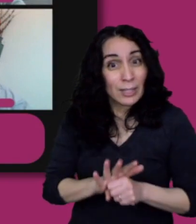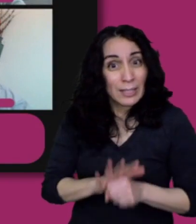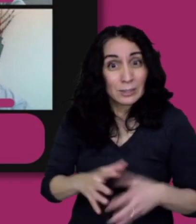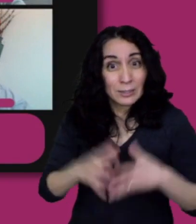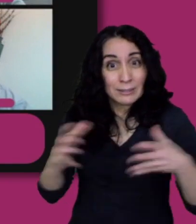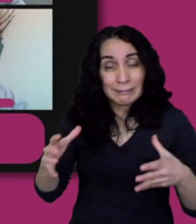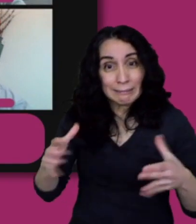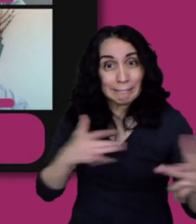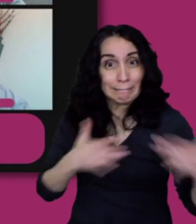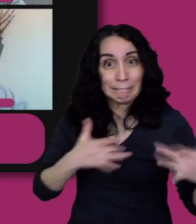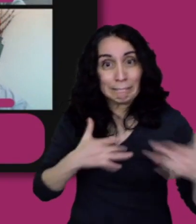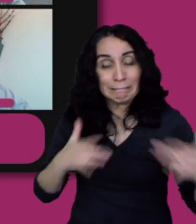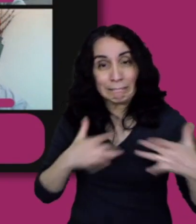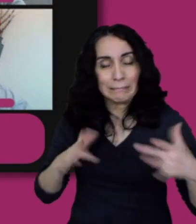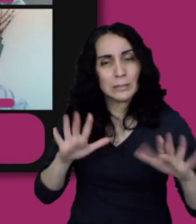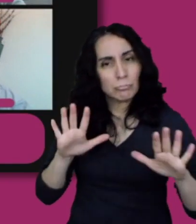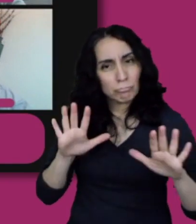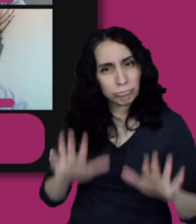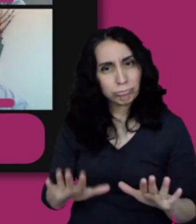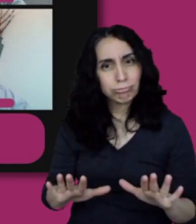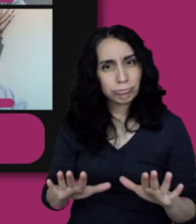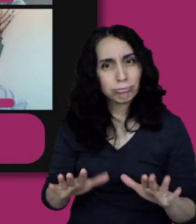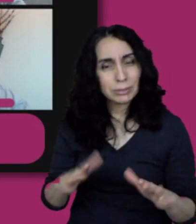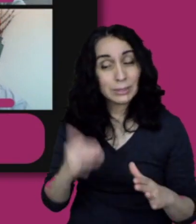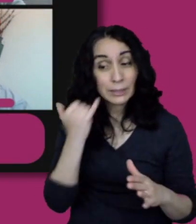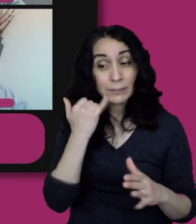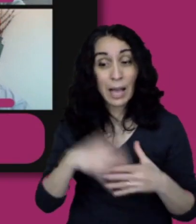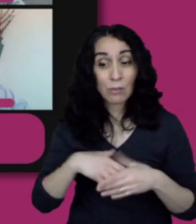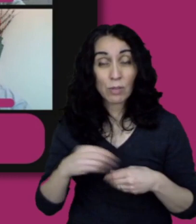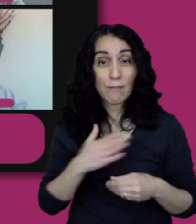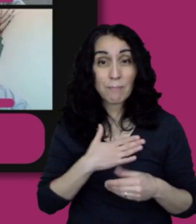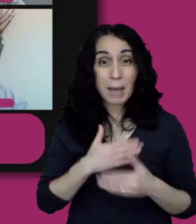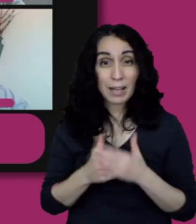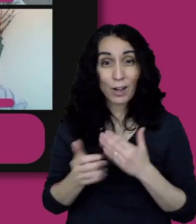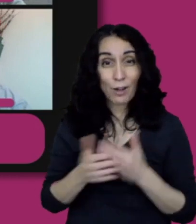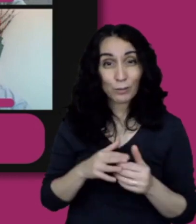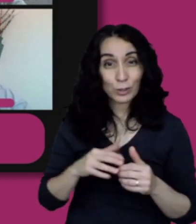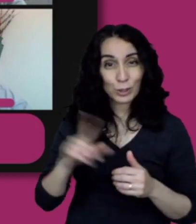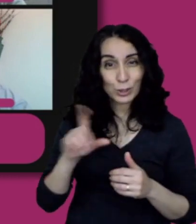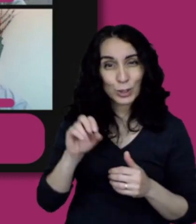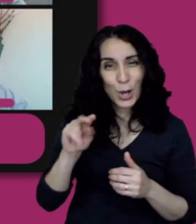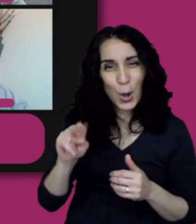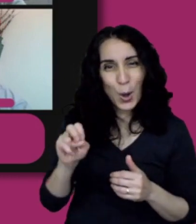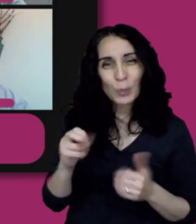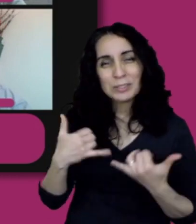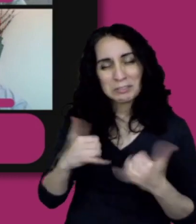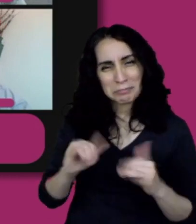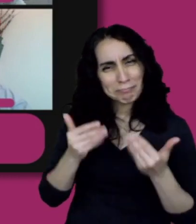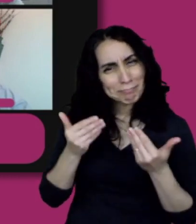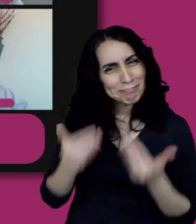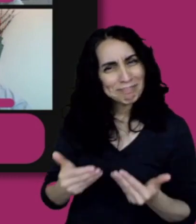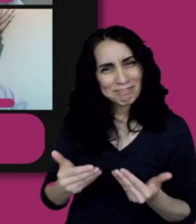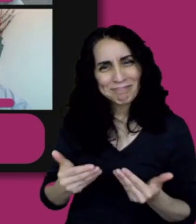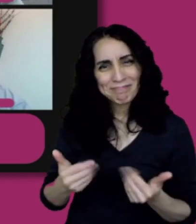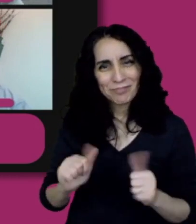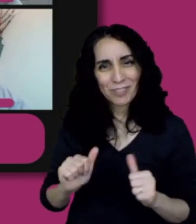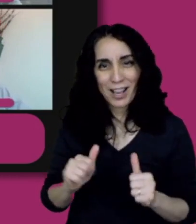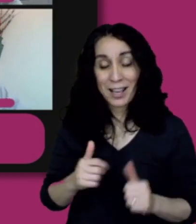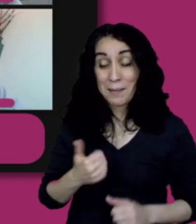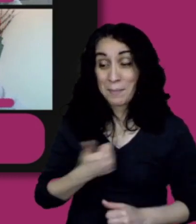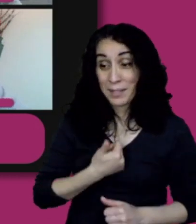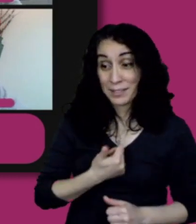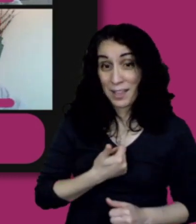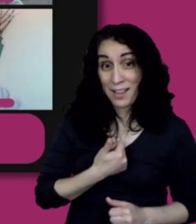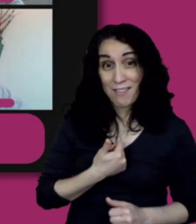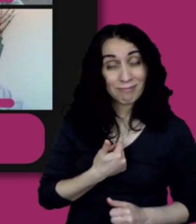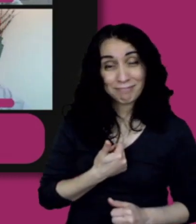apprehensive at trying something that was outside my comfort zone. Again, I did not come